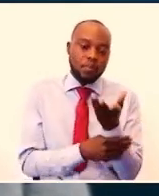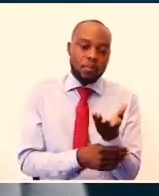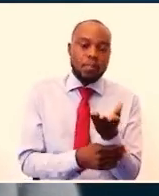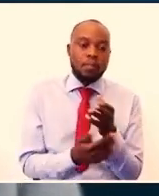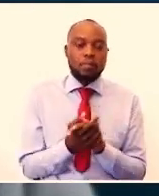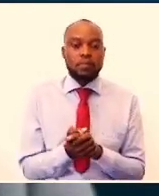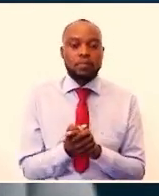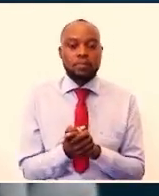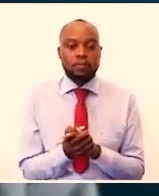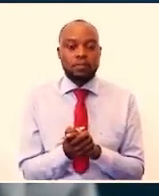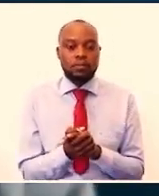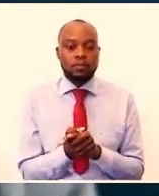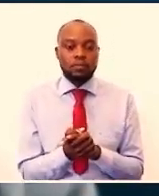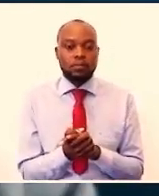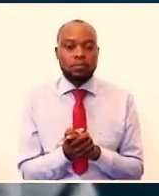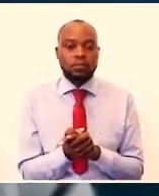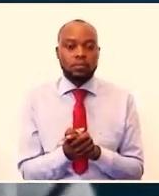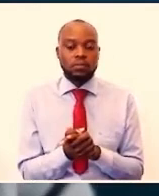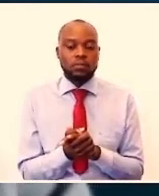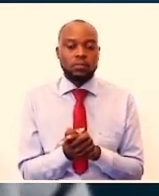are not just